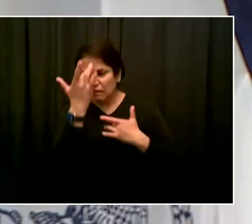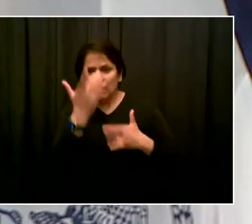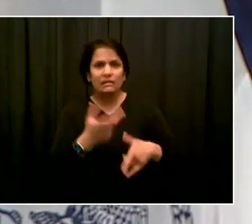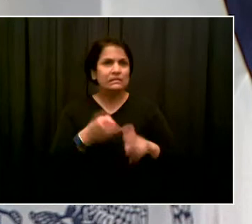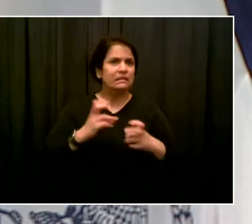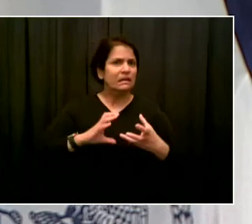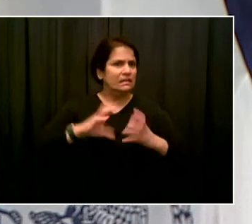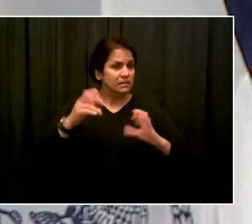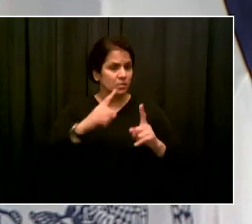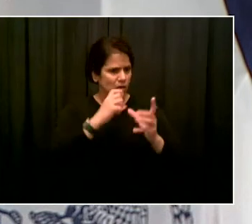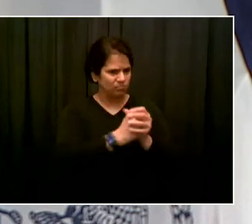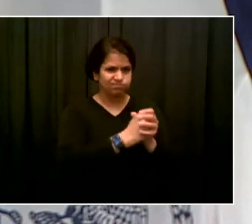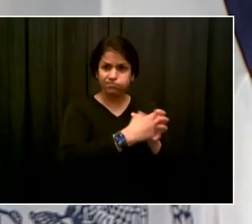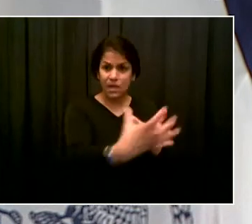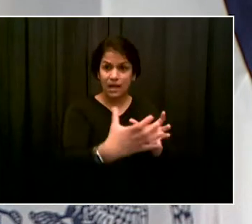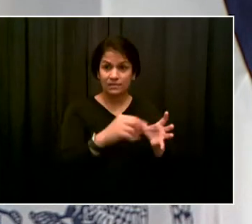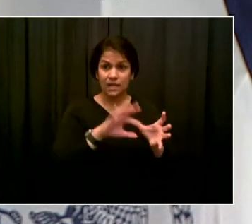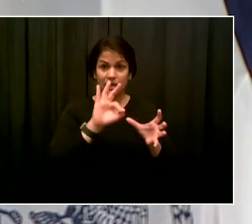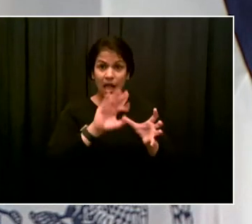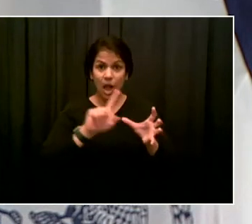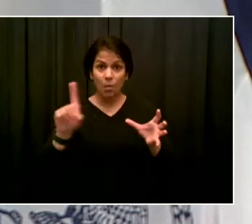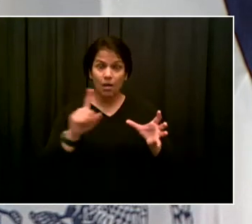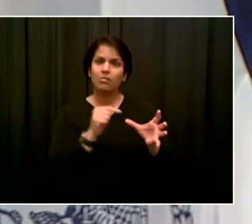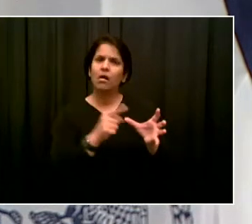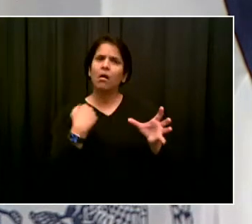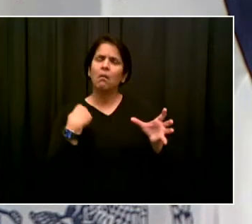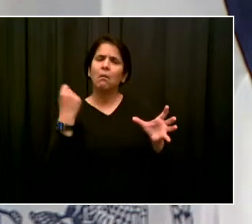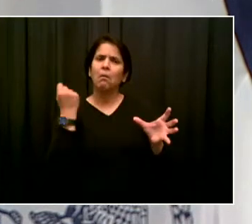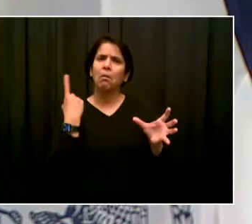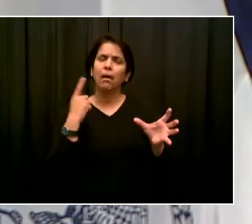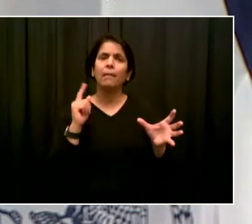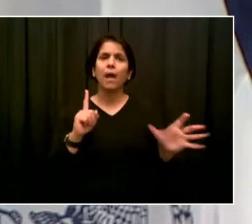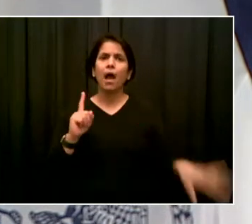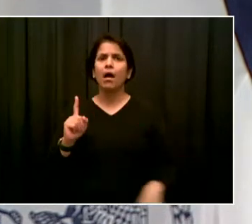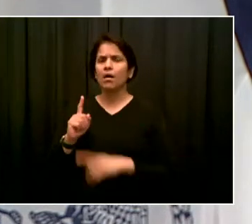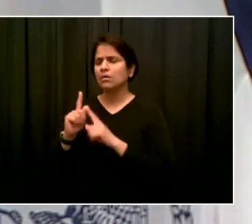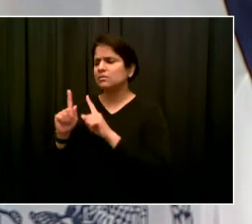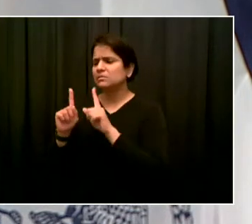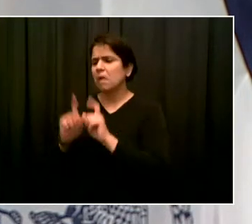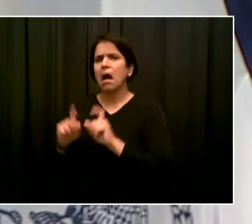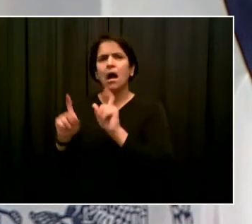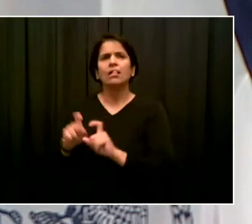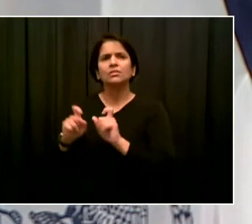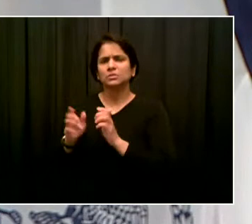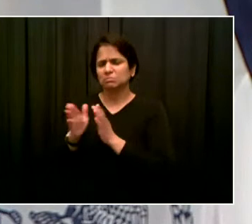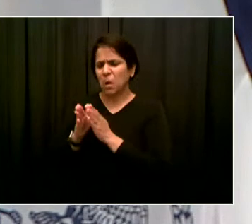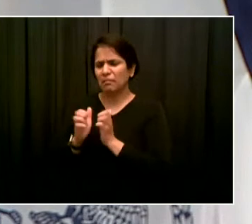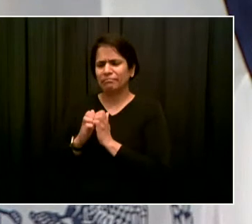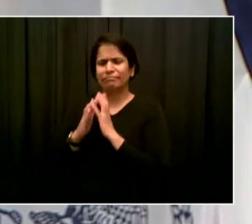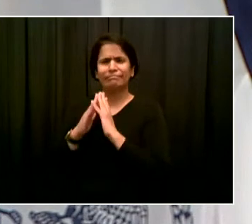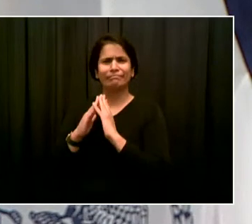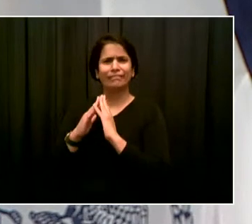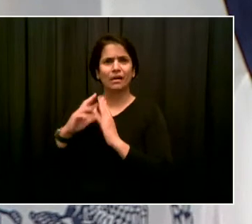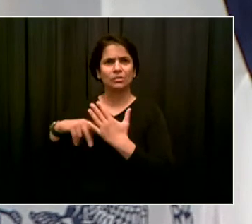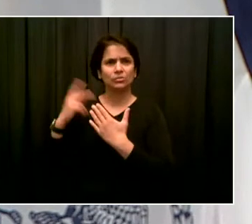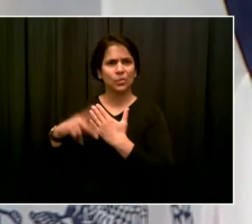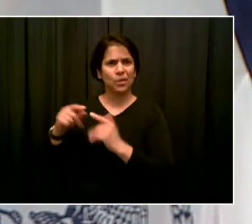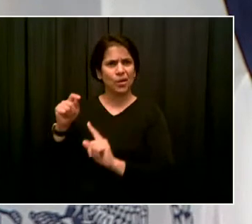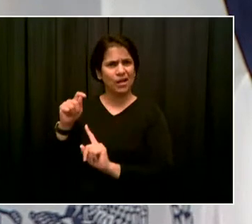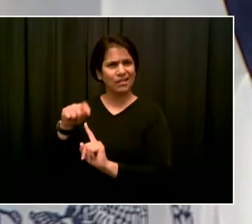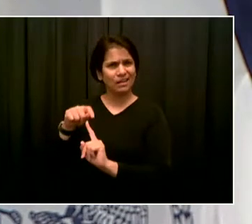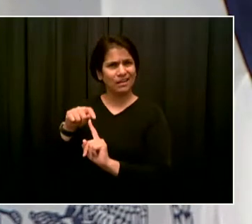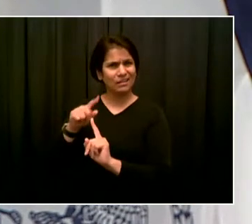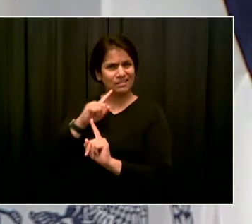The process that got us here was very lengthy, very deliberative. Some advocates said that it